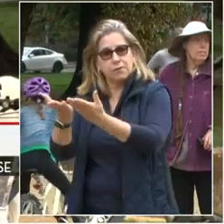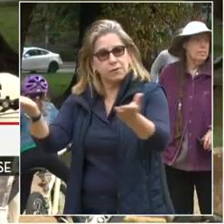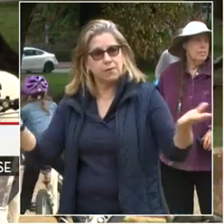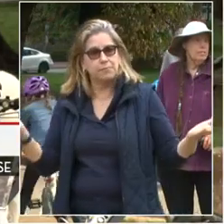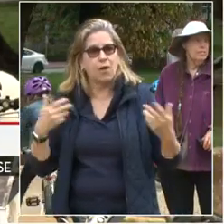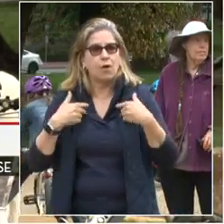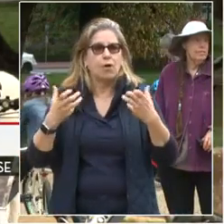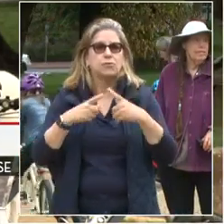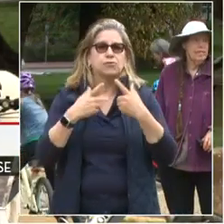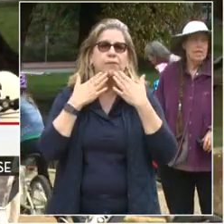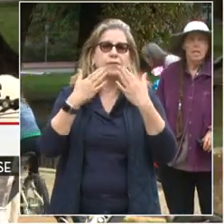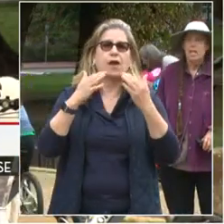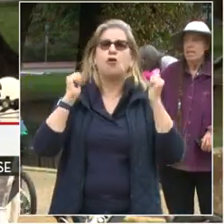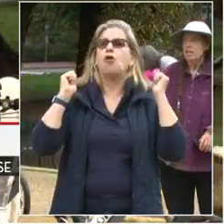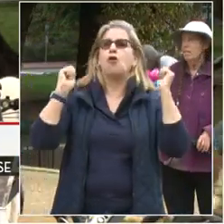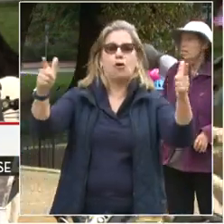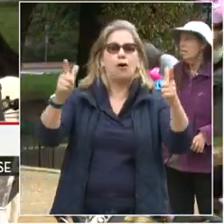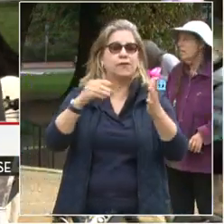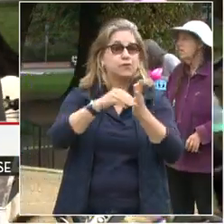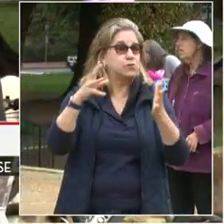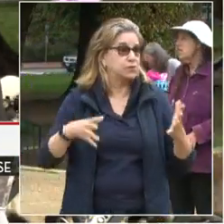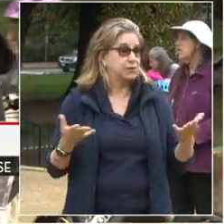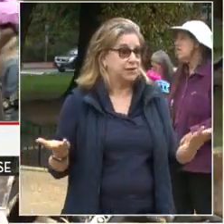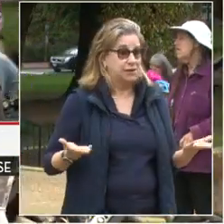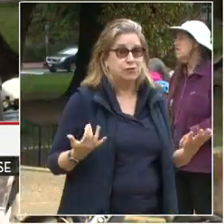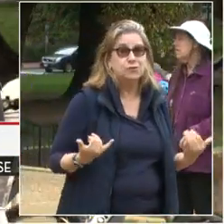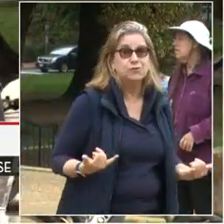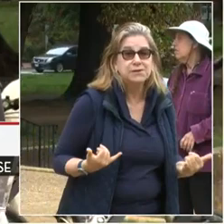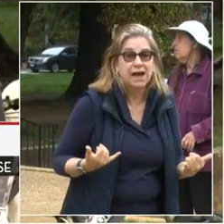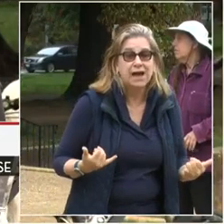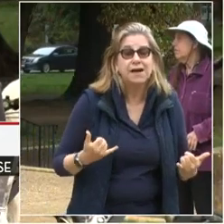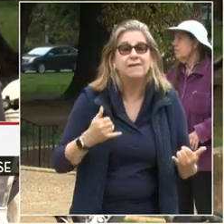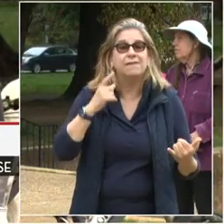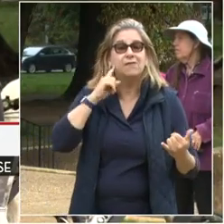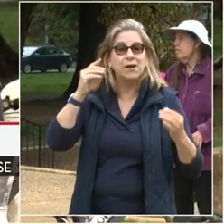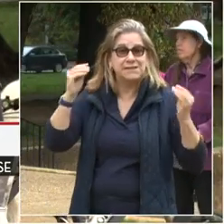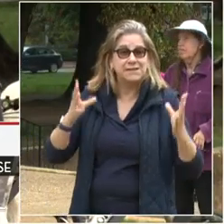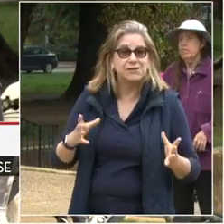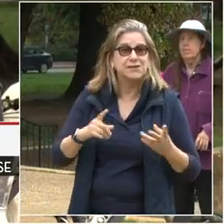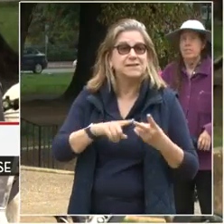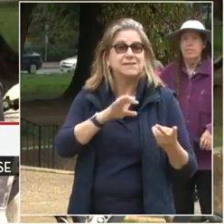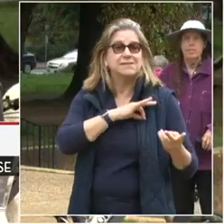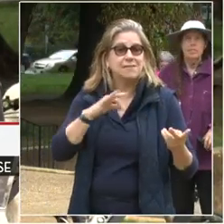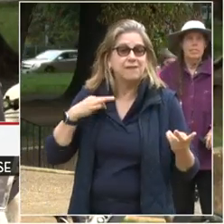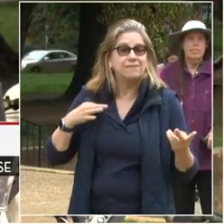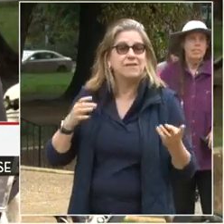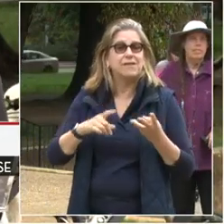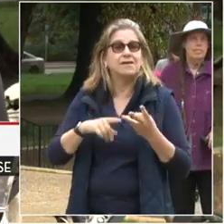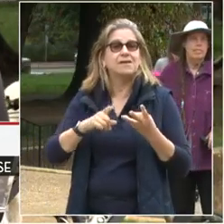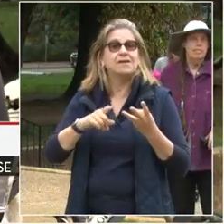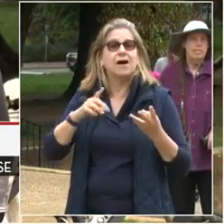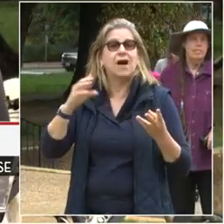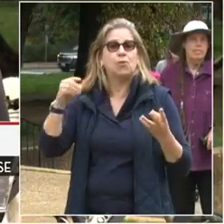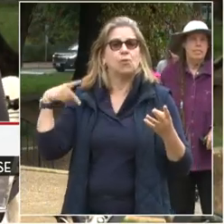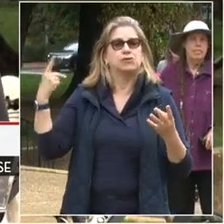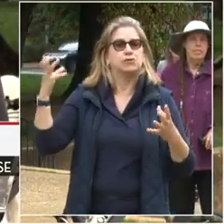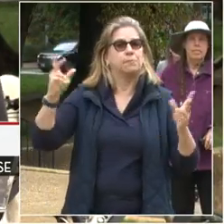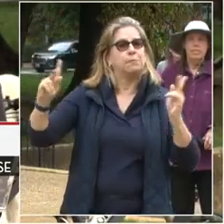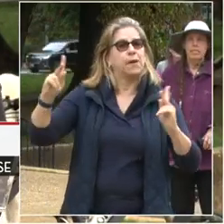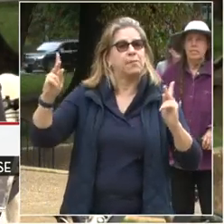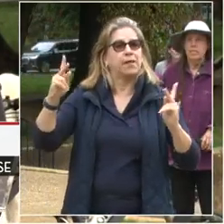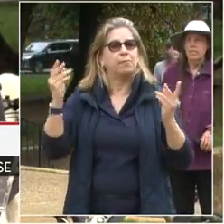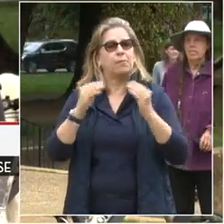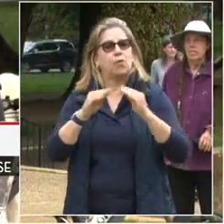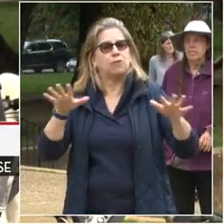today and our school staff in helping us make our great district more car-free. Now let me introduce the